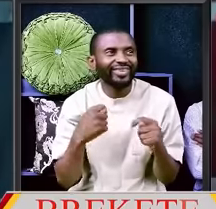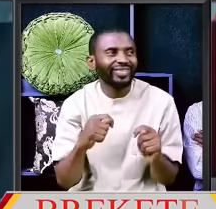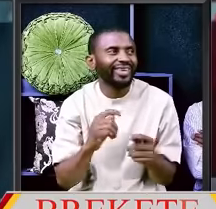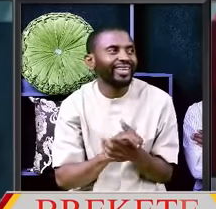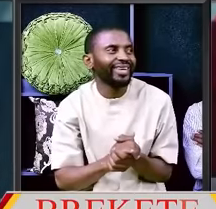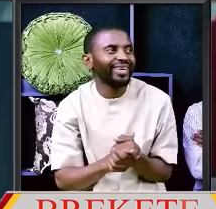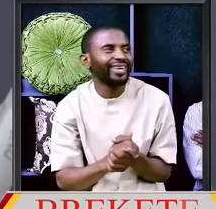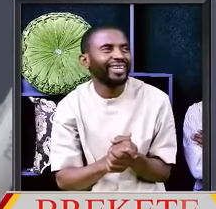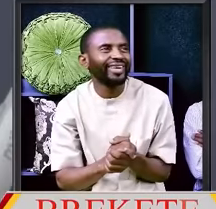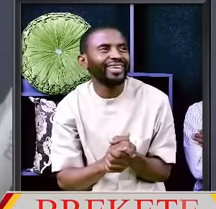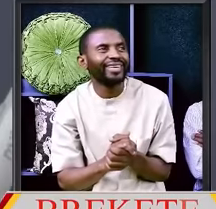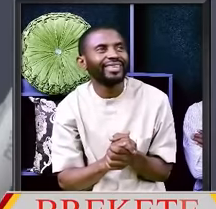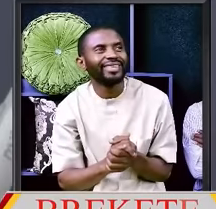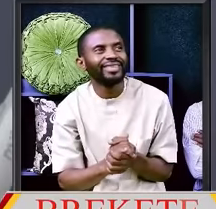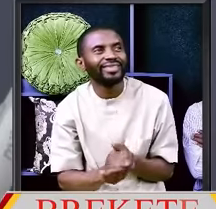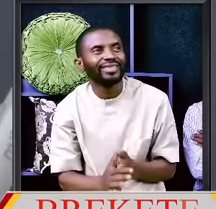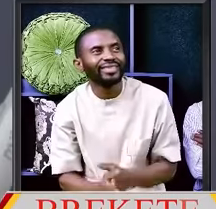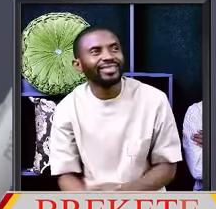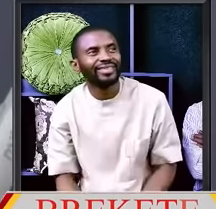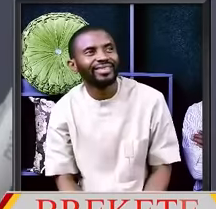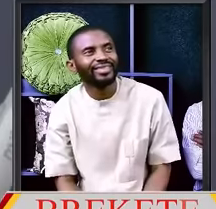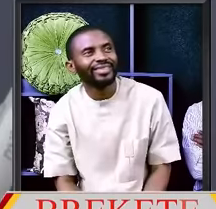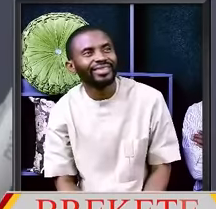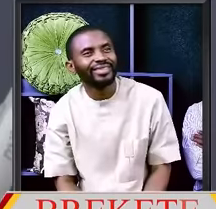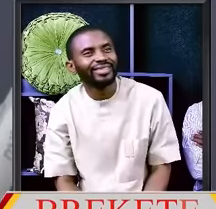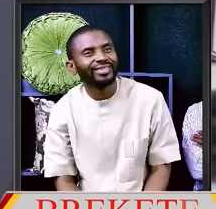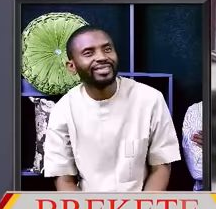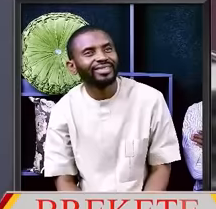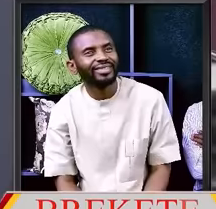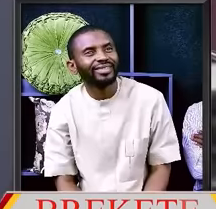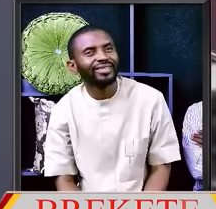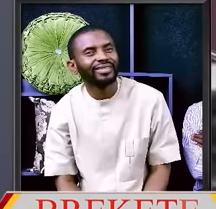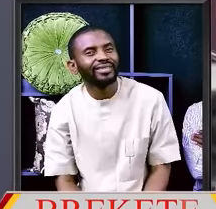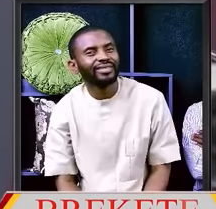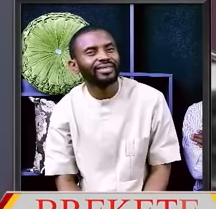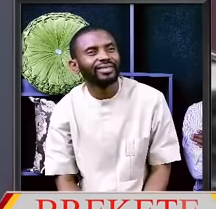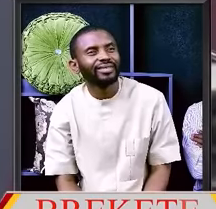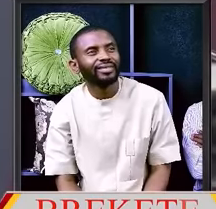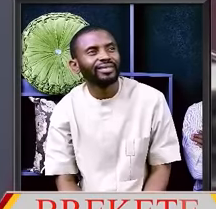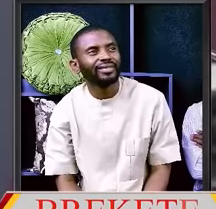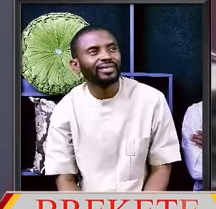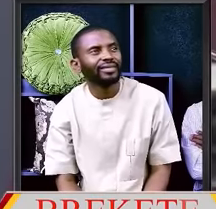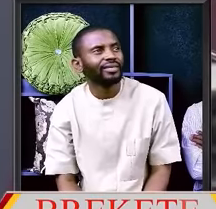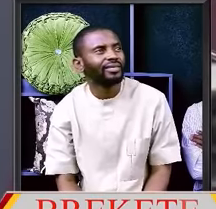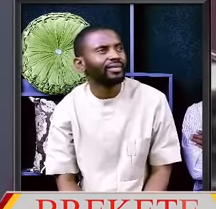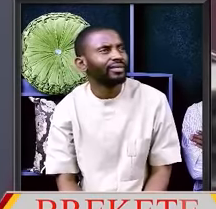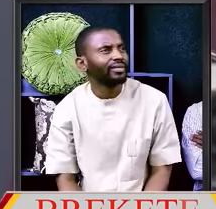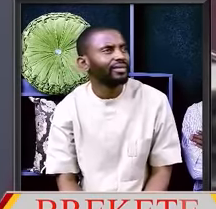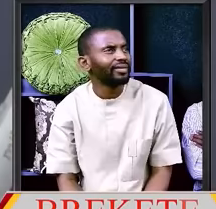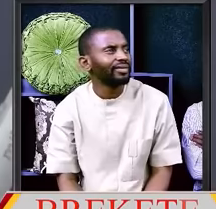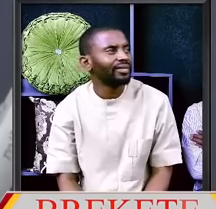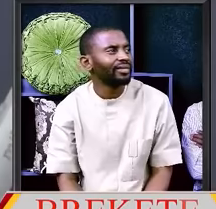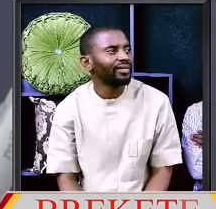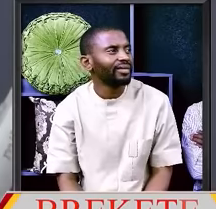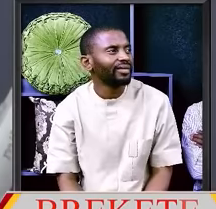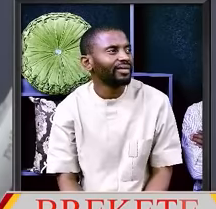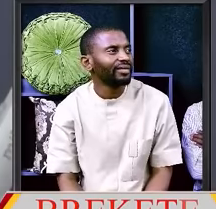Yeah. So I'm happy. I'm just calling to thank you for taking the